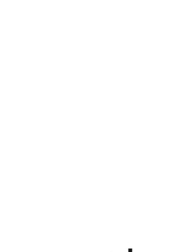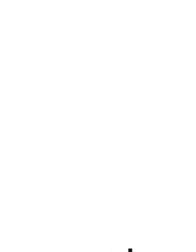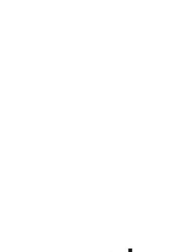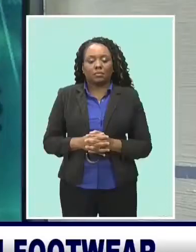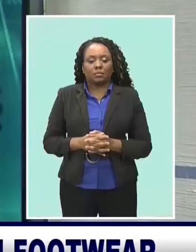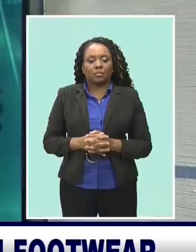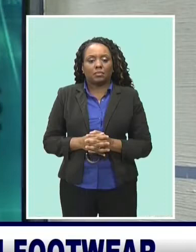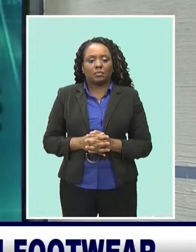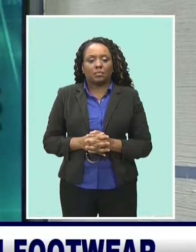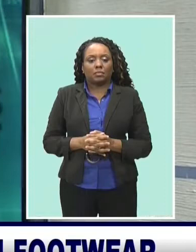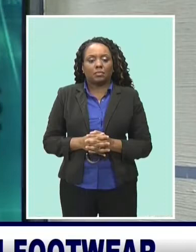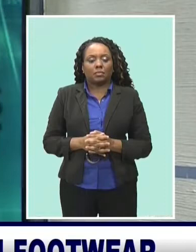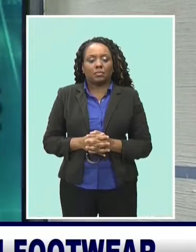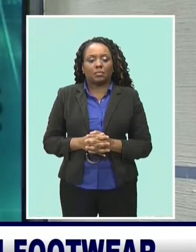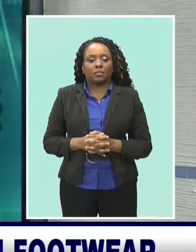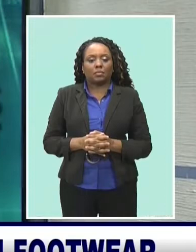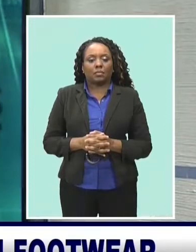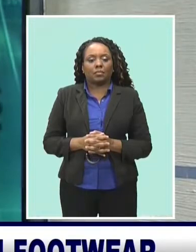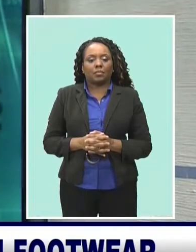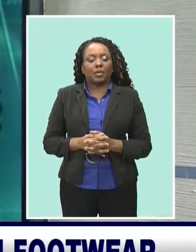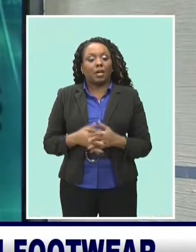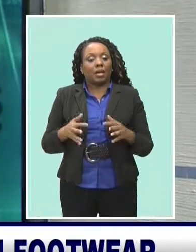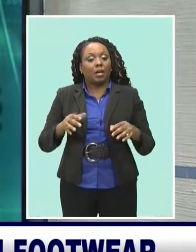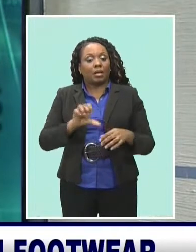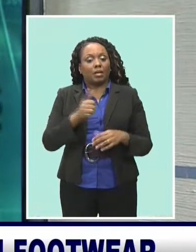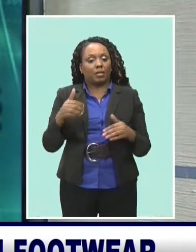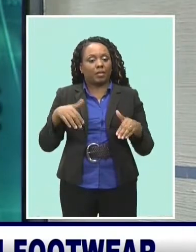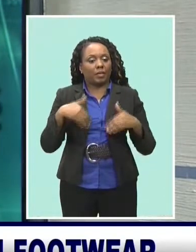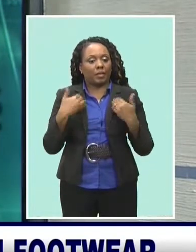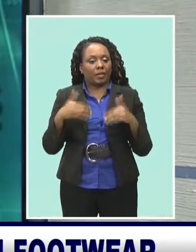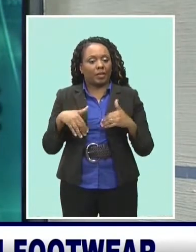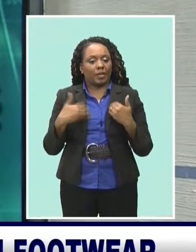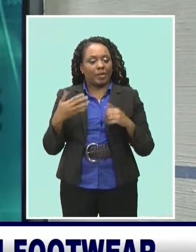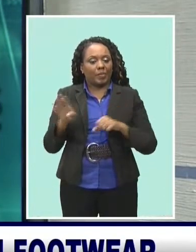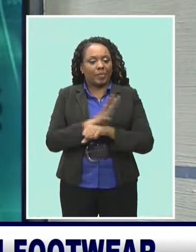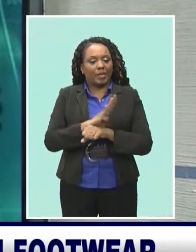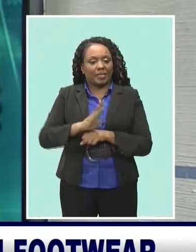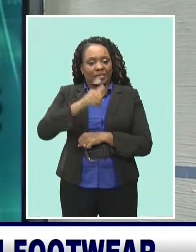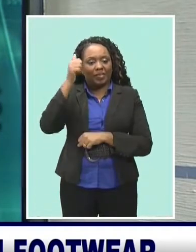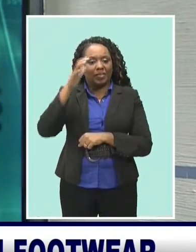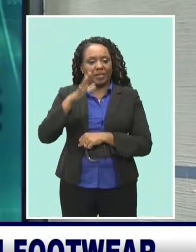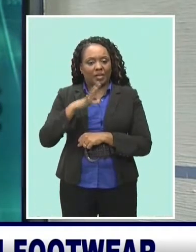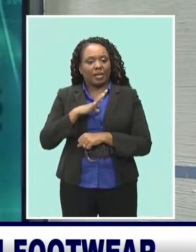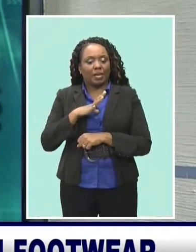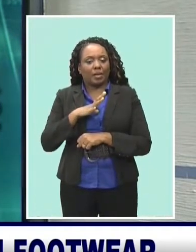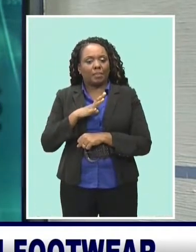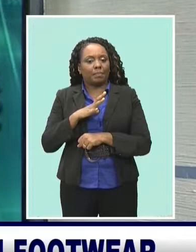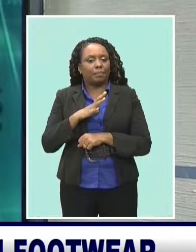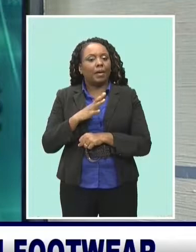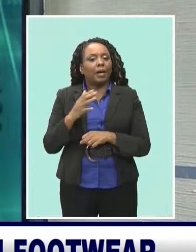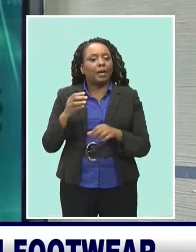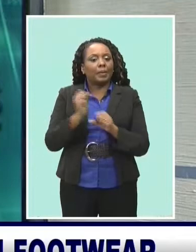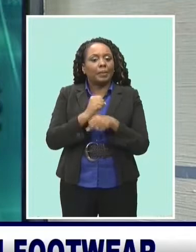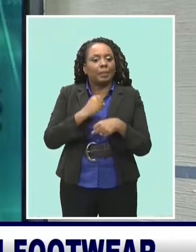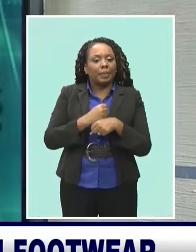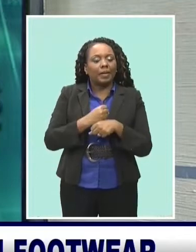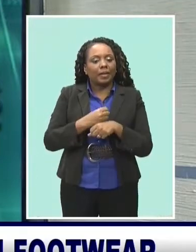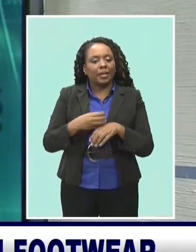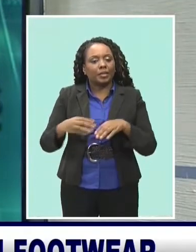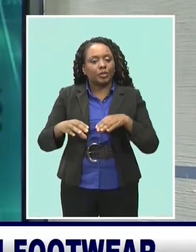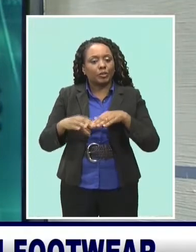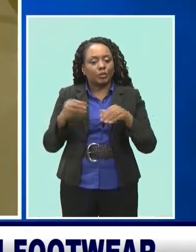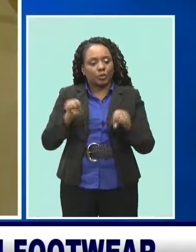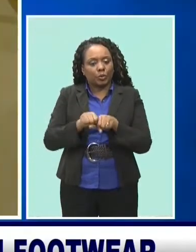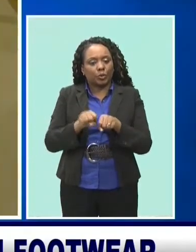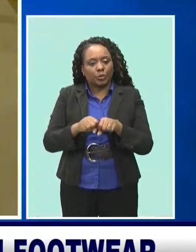Empowerment. A young entrepreneur is making a name for himself in the footwear industry. Jared Trotman has developed a